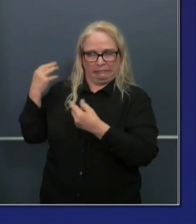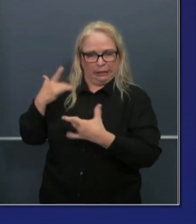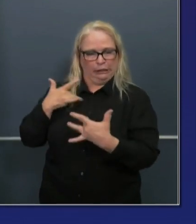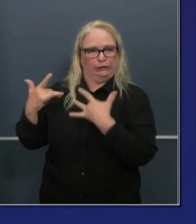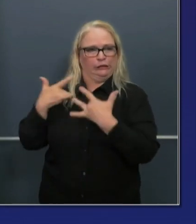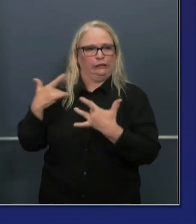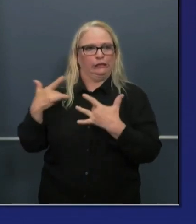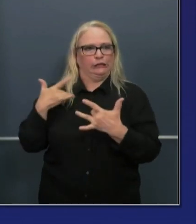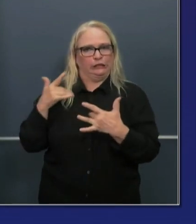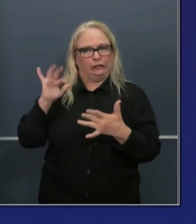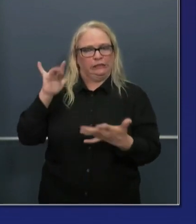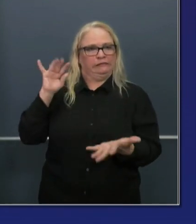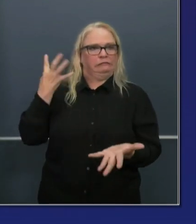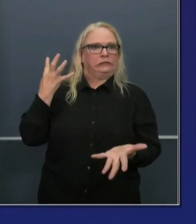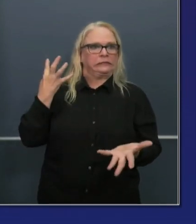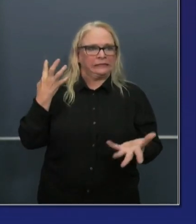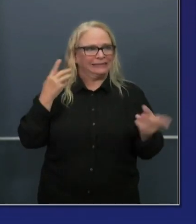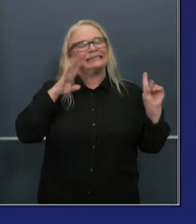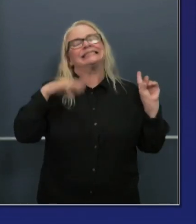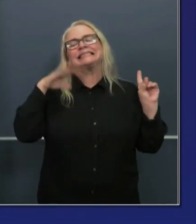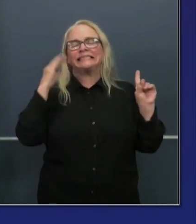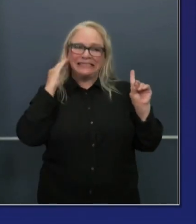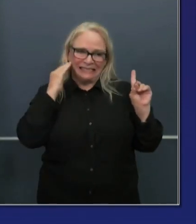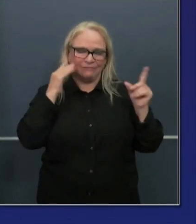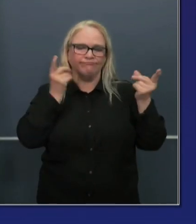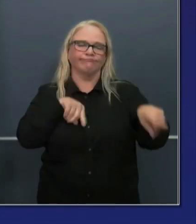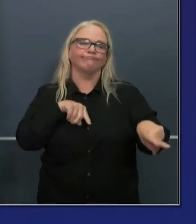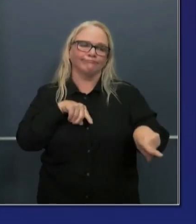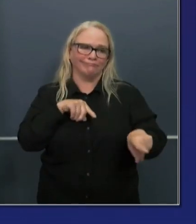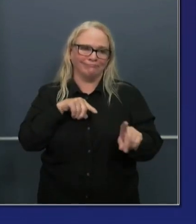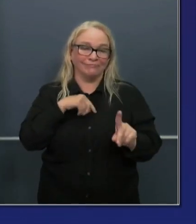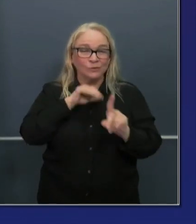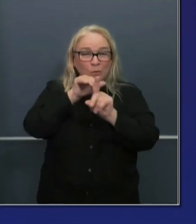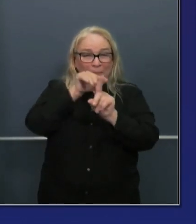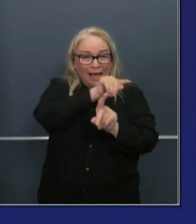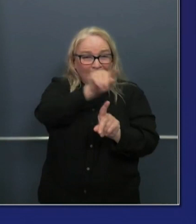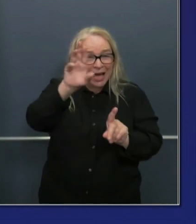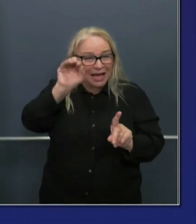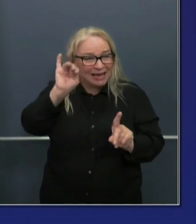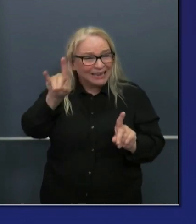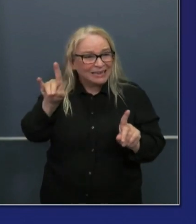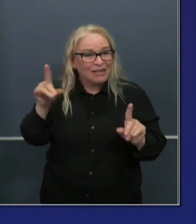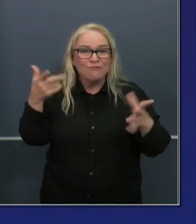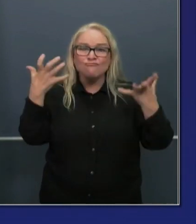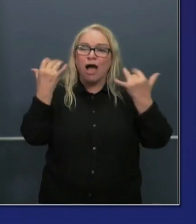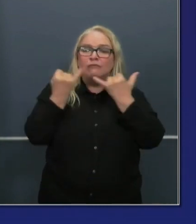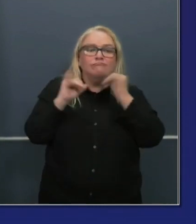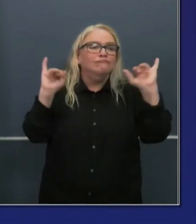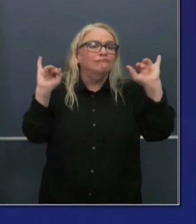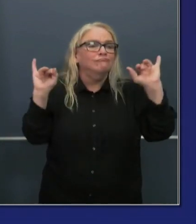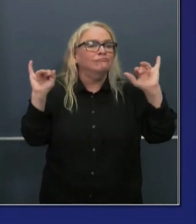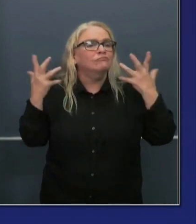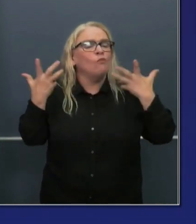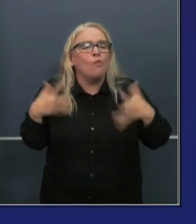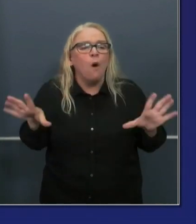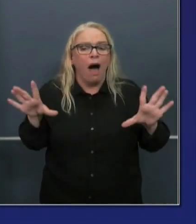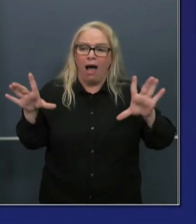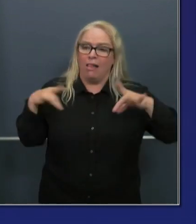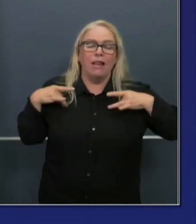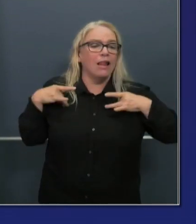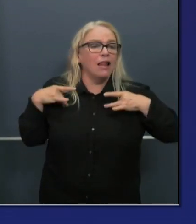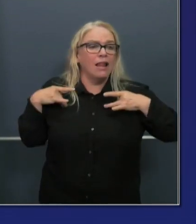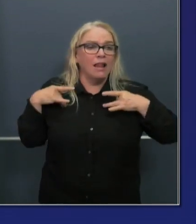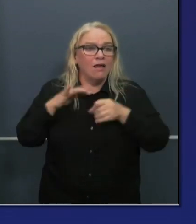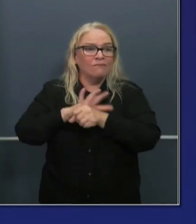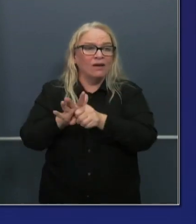to, again, remind each and every one of you that if we want to be independent from COVID-19, we have to